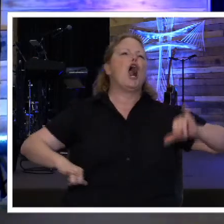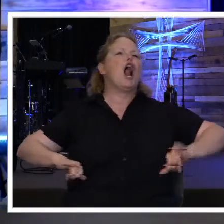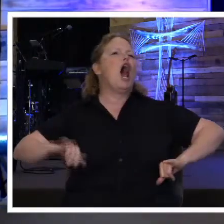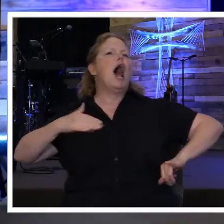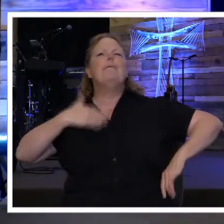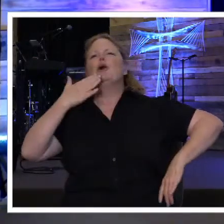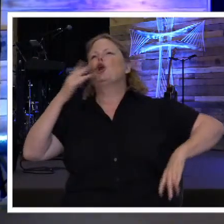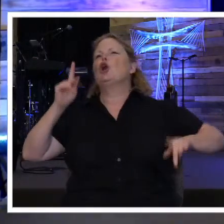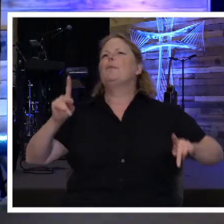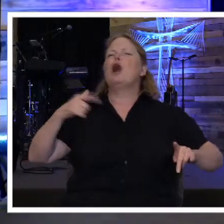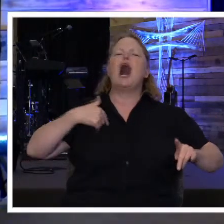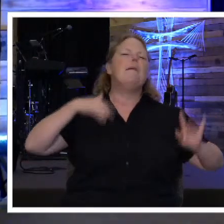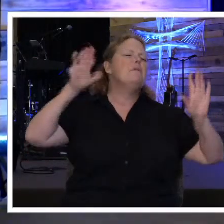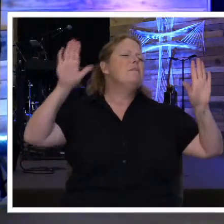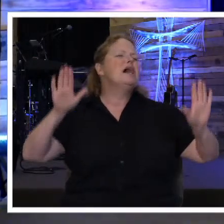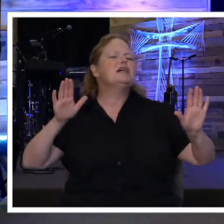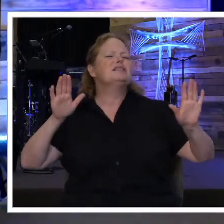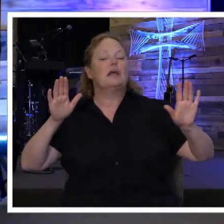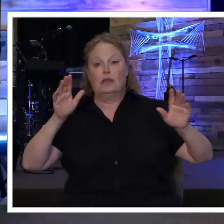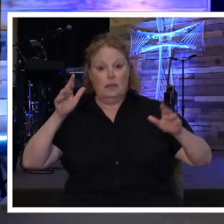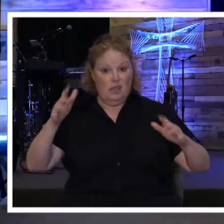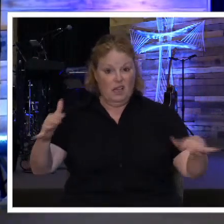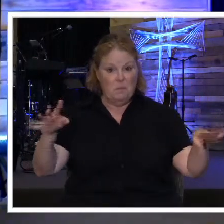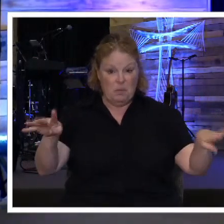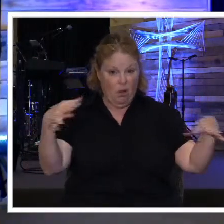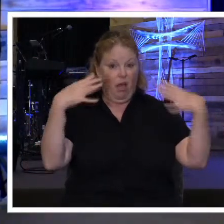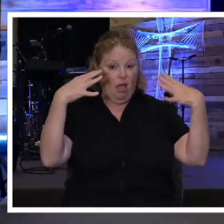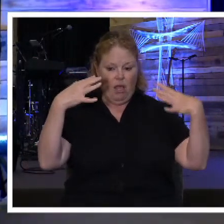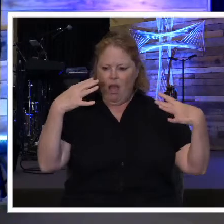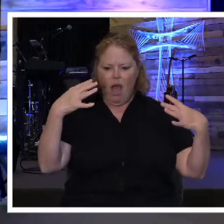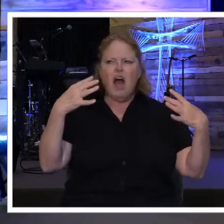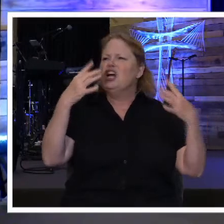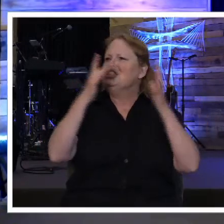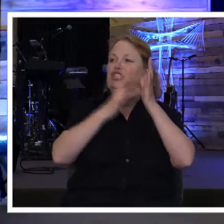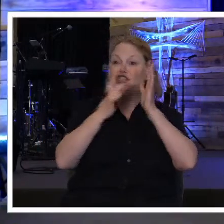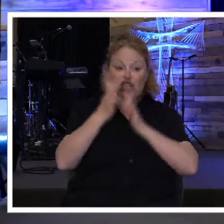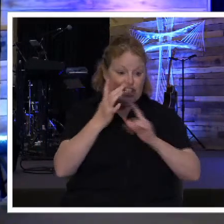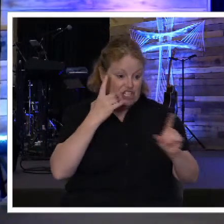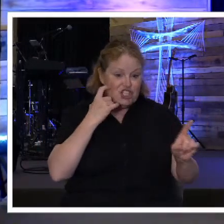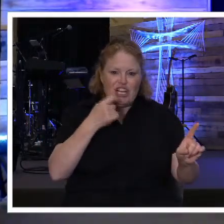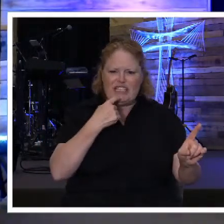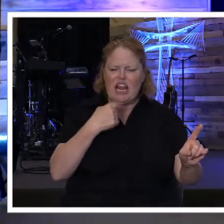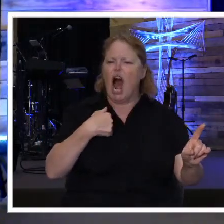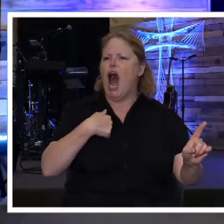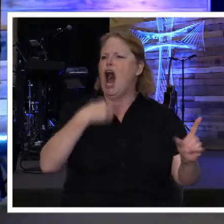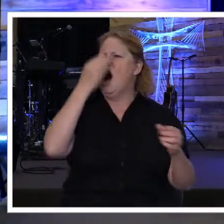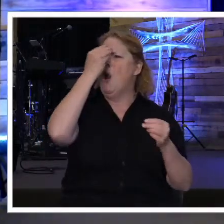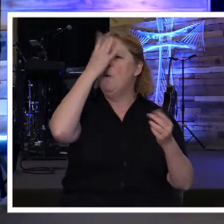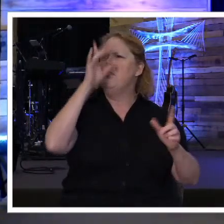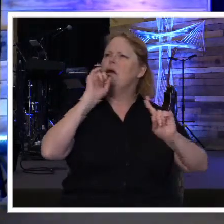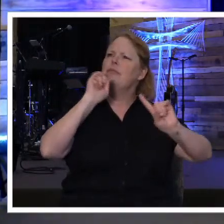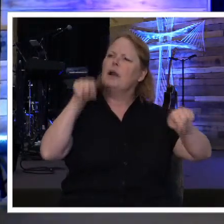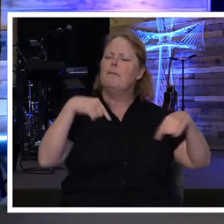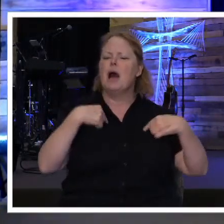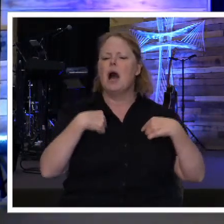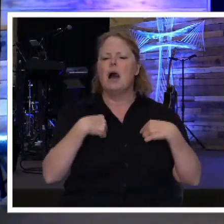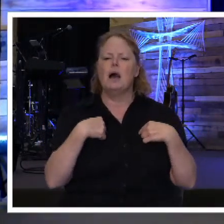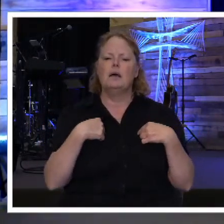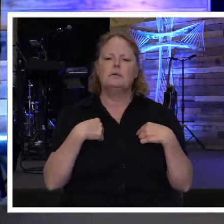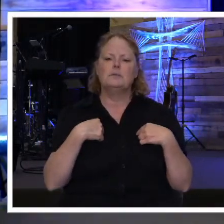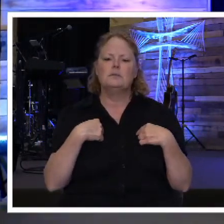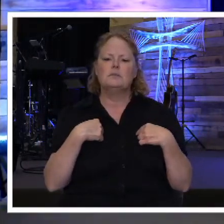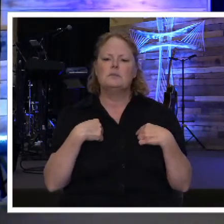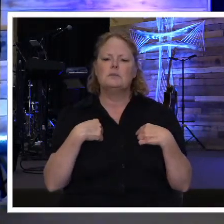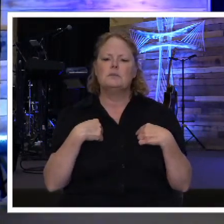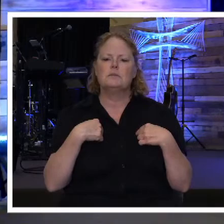is. And publicly, he's declaring everything that Jesus just said. I obey the commands.